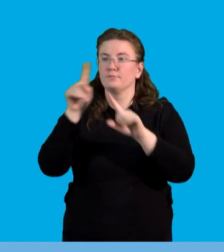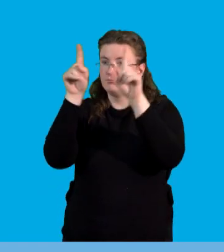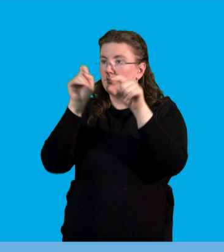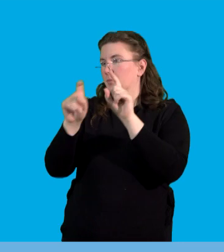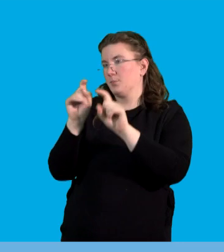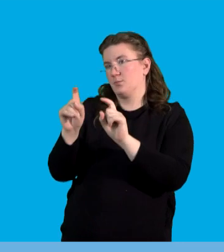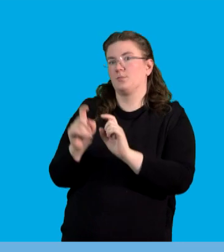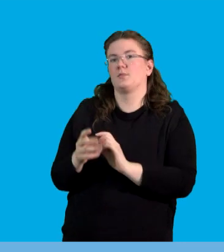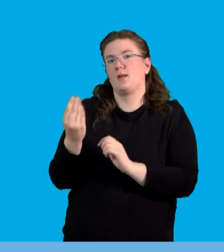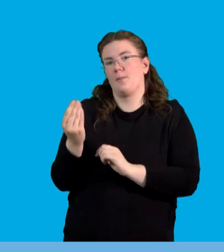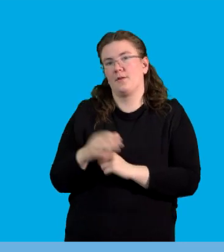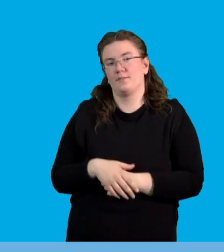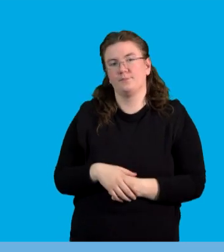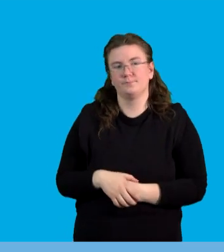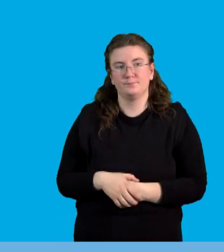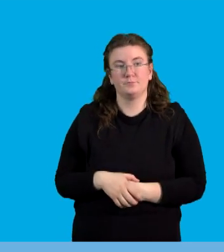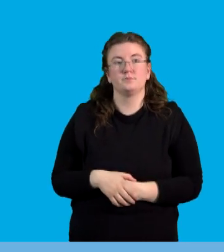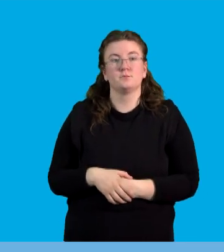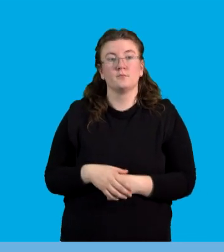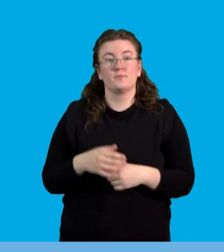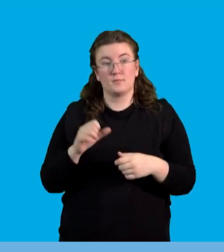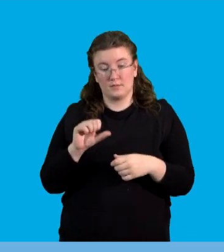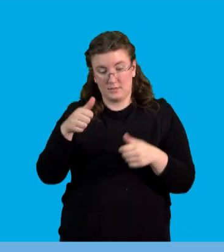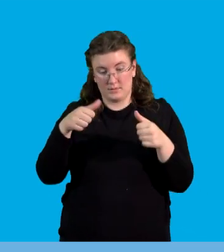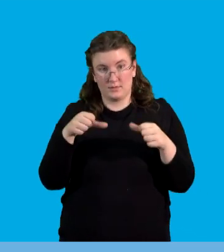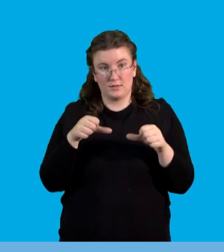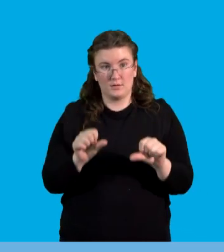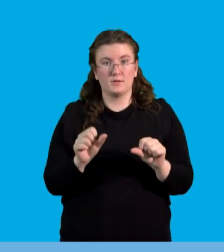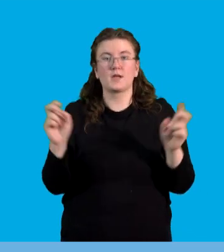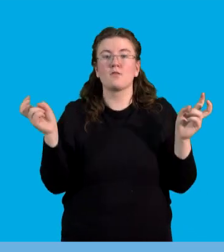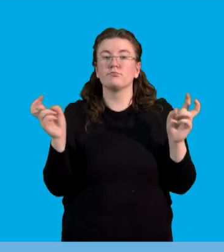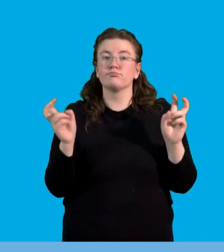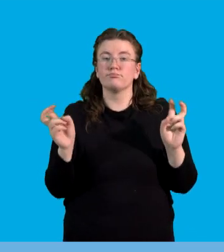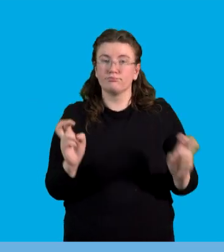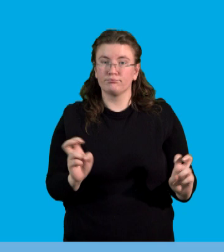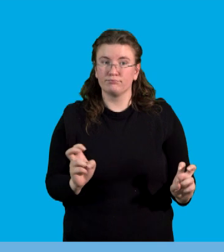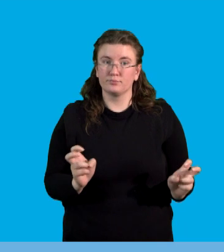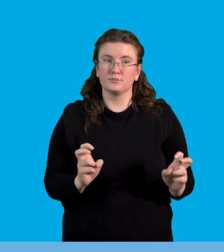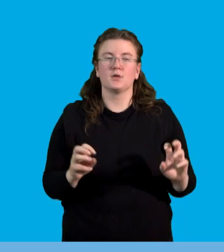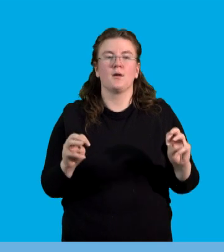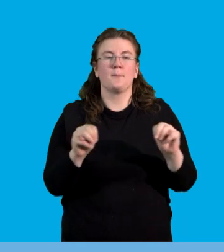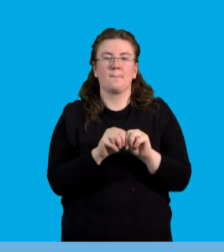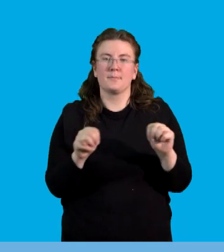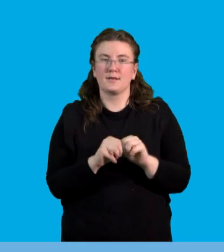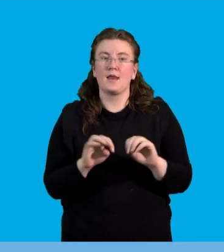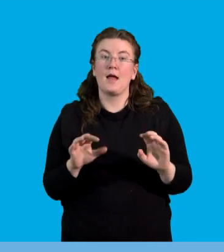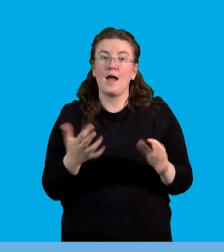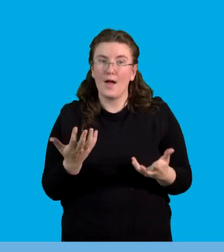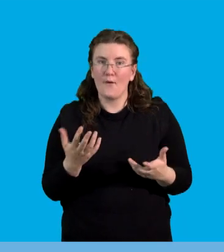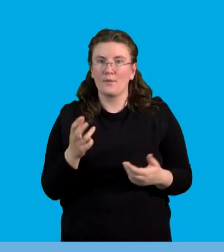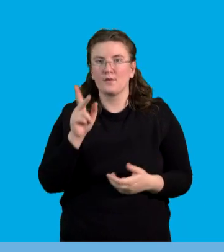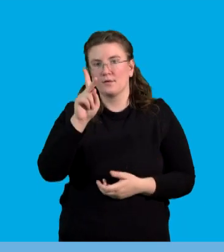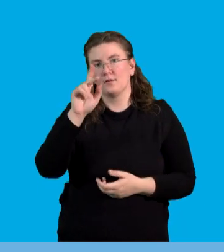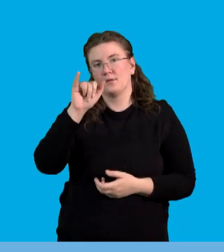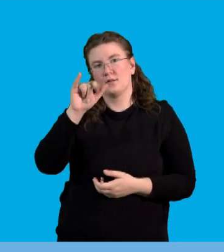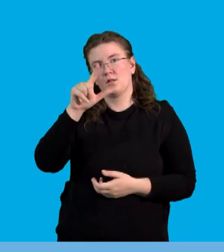municipality. Then the quantity of power used is measured in kilowatt hours. So this is how we are going to be denoting